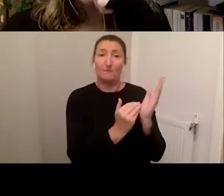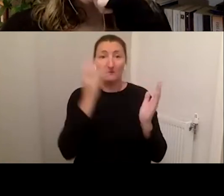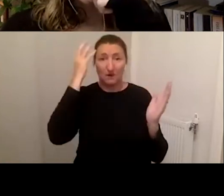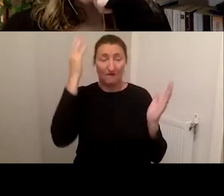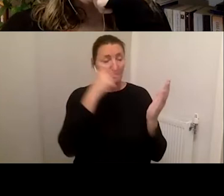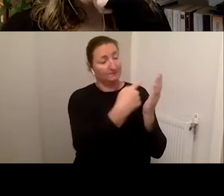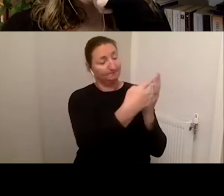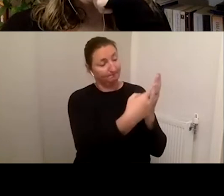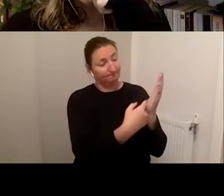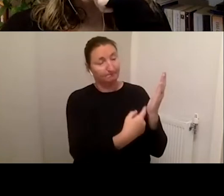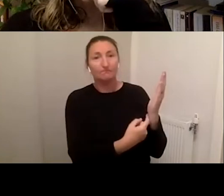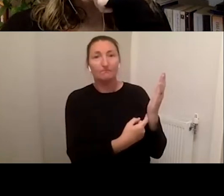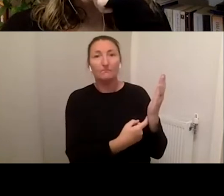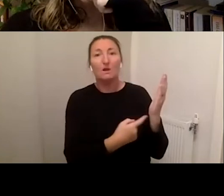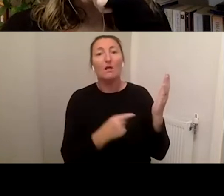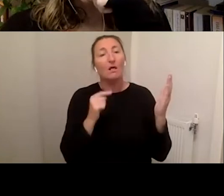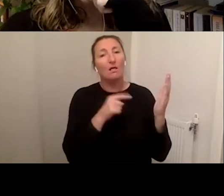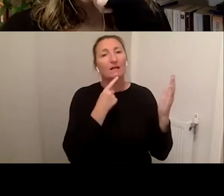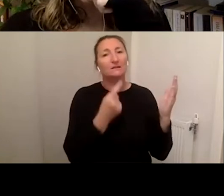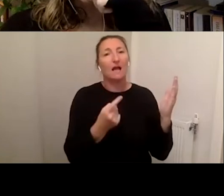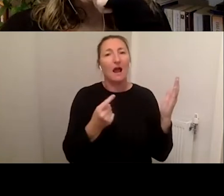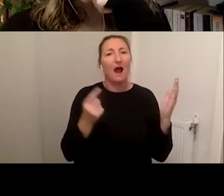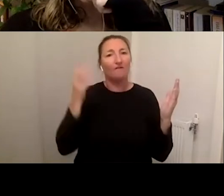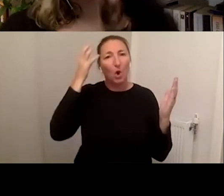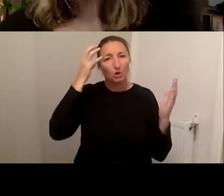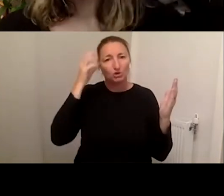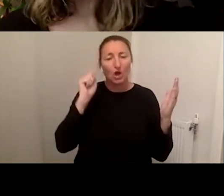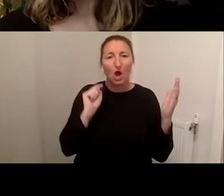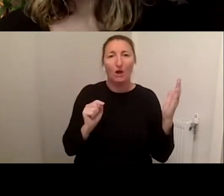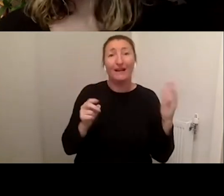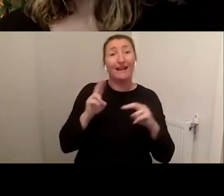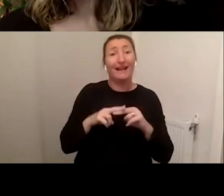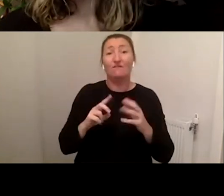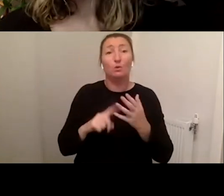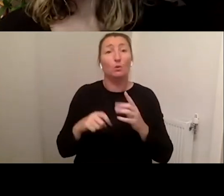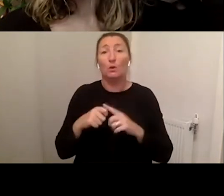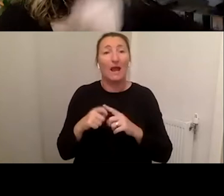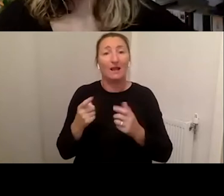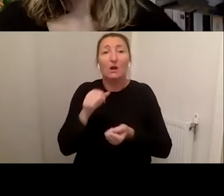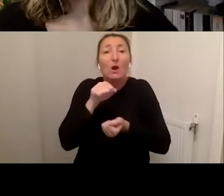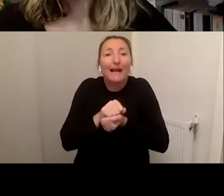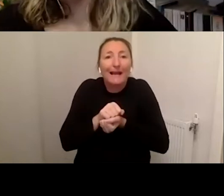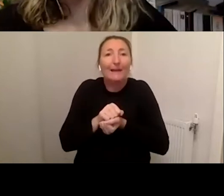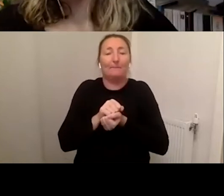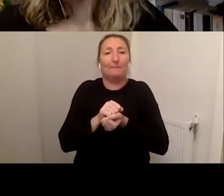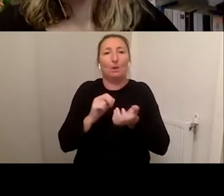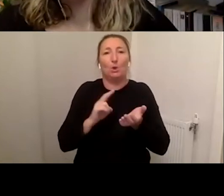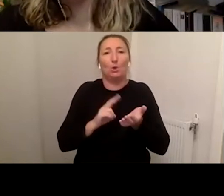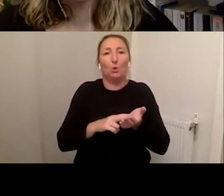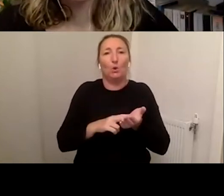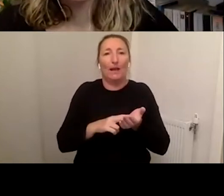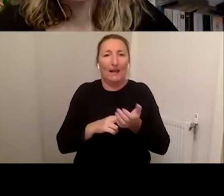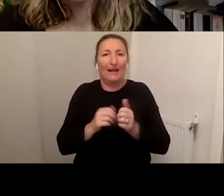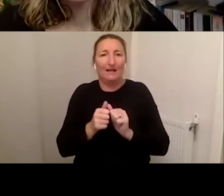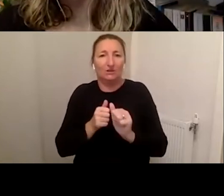and it's been one for many years, that if the UK does not keep its nuclear industry, then it will not be